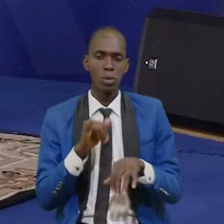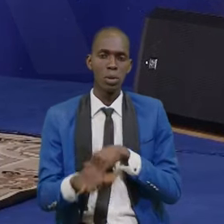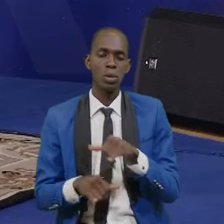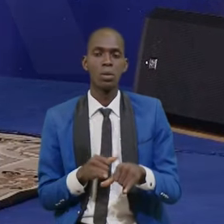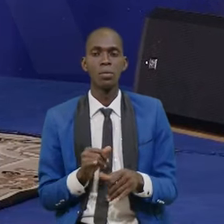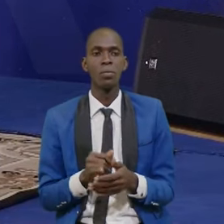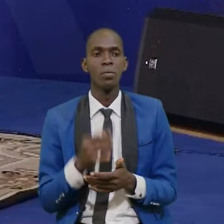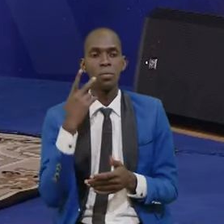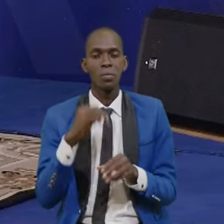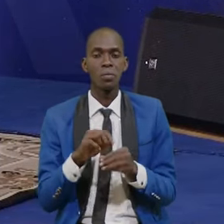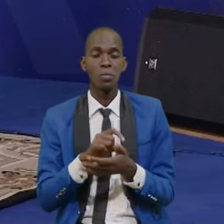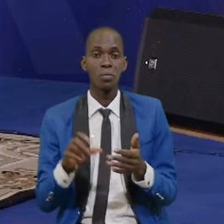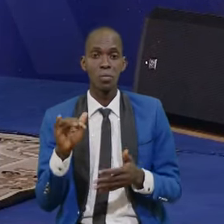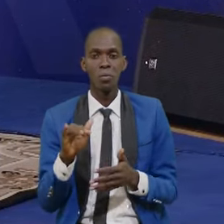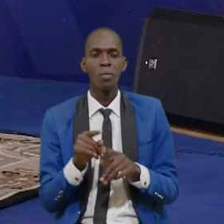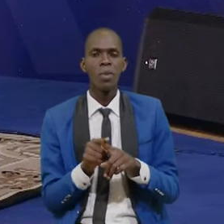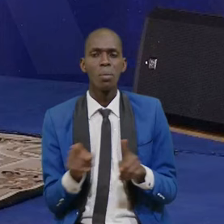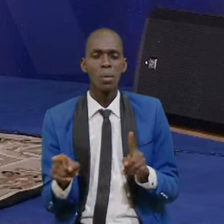Verse 15, but